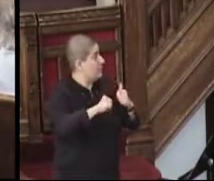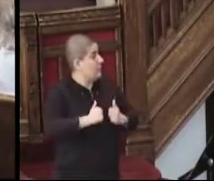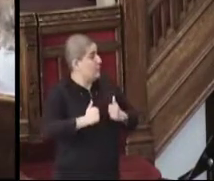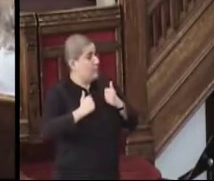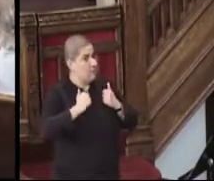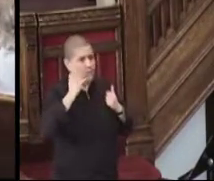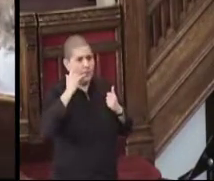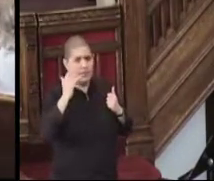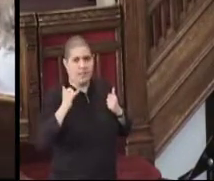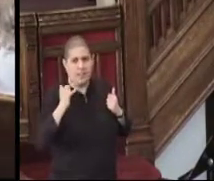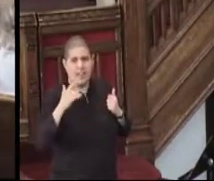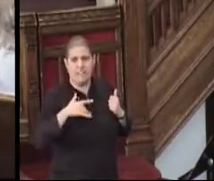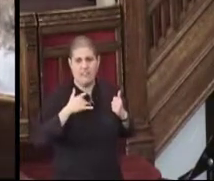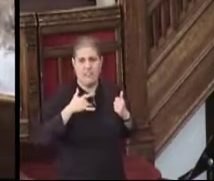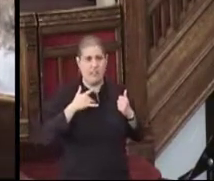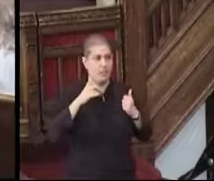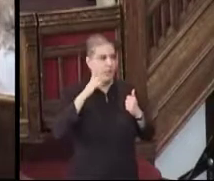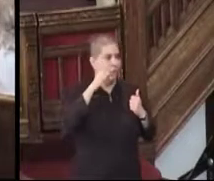I think it would look like Jesus.